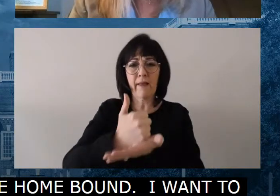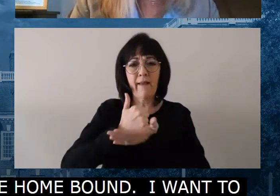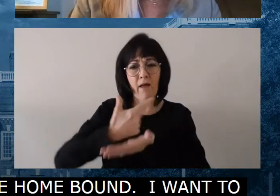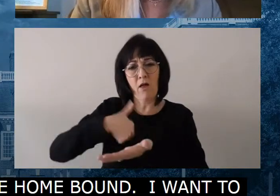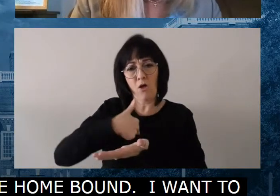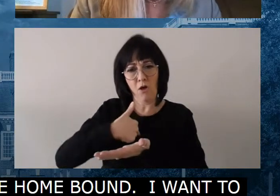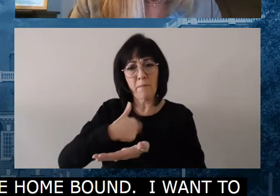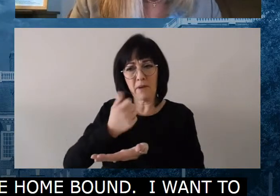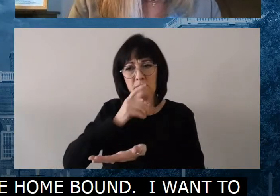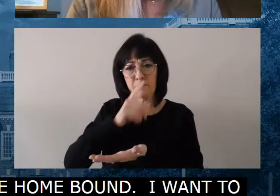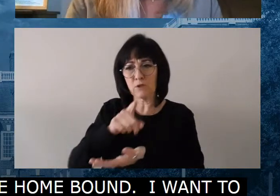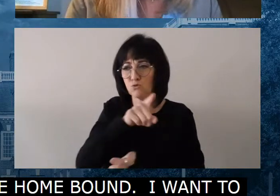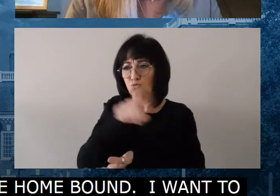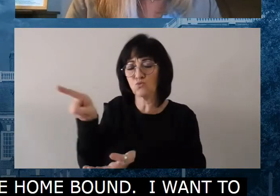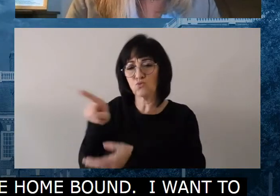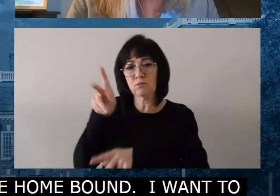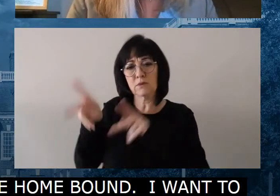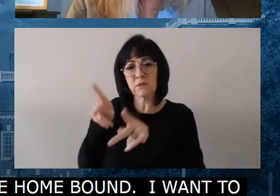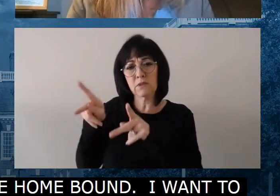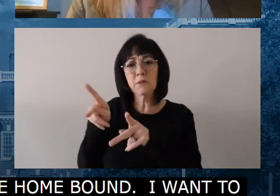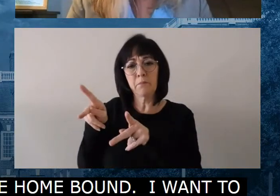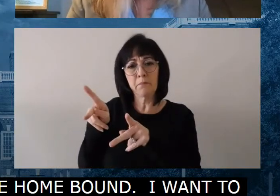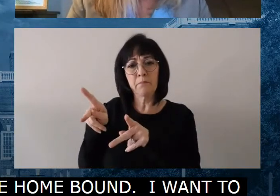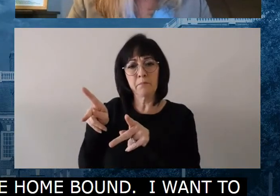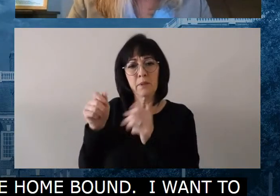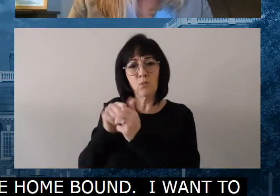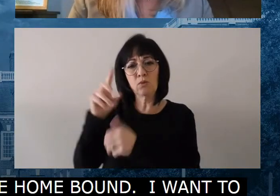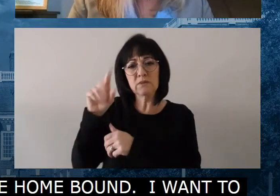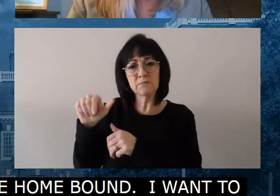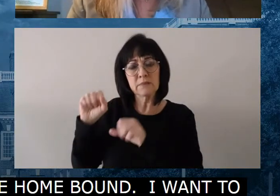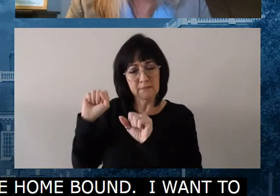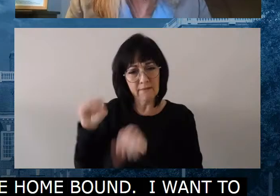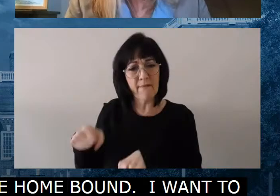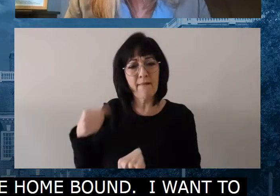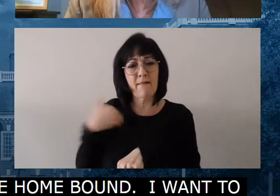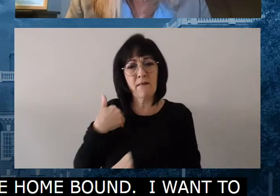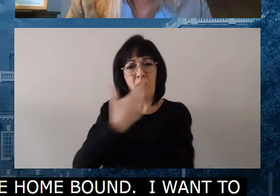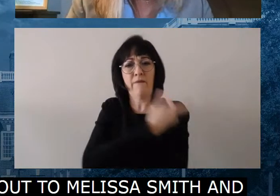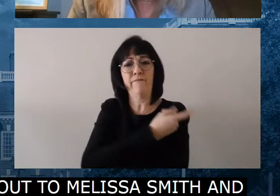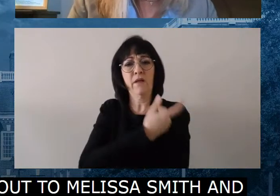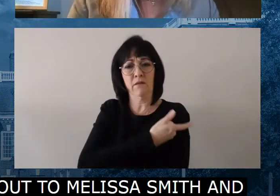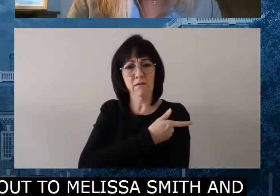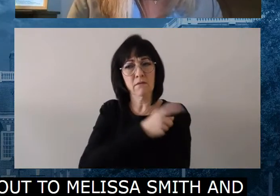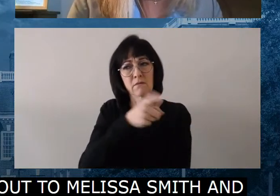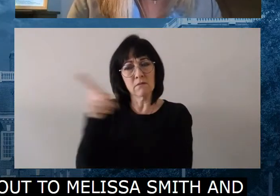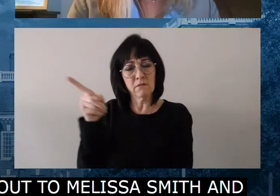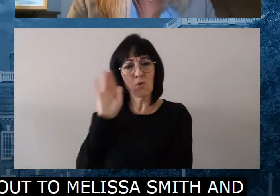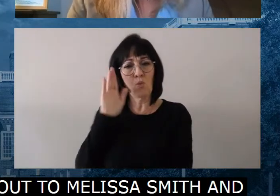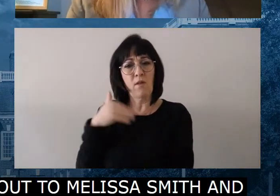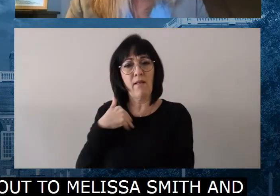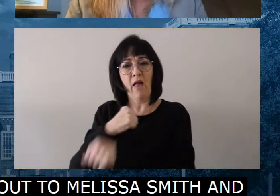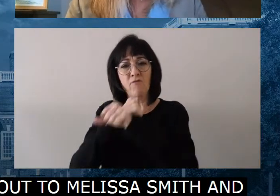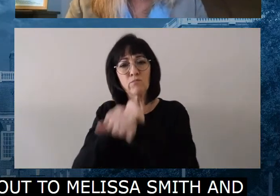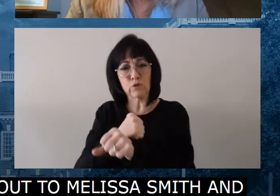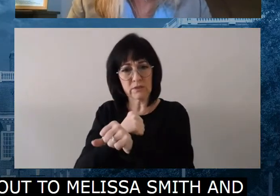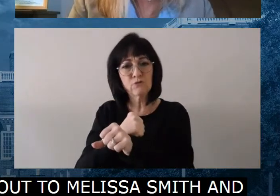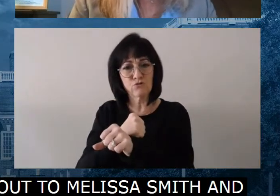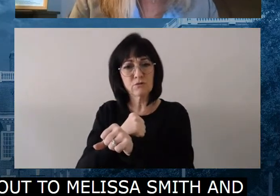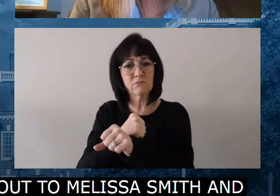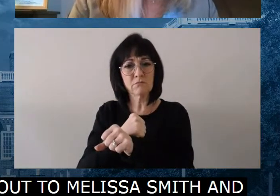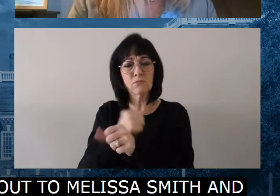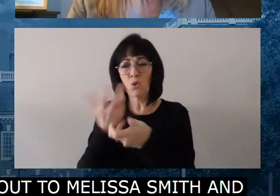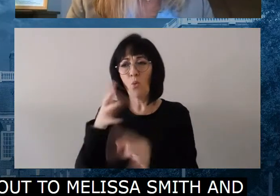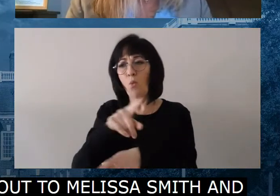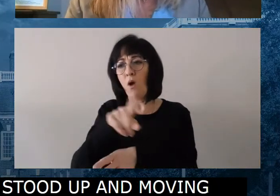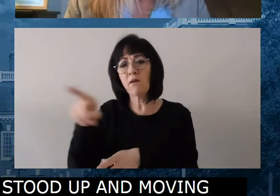stood up and moving forward. This group is going to continue to assess the best way to